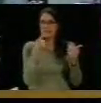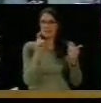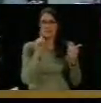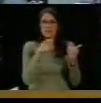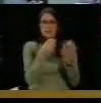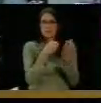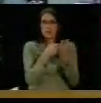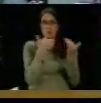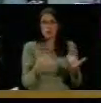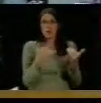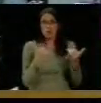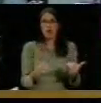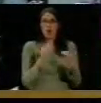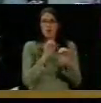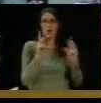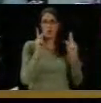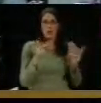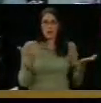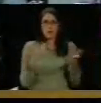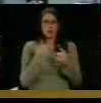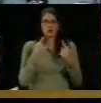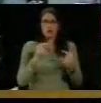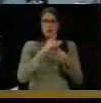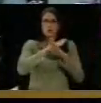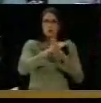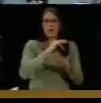No one here is trying to block it.